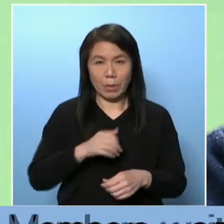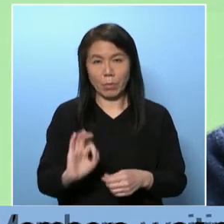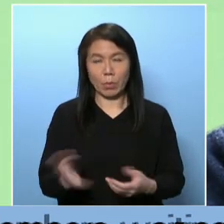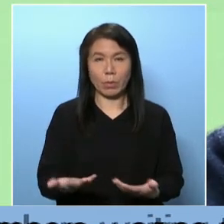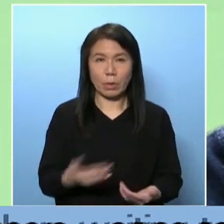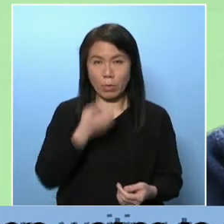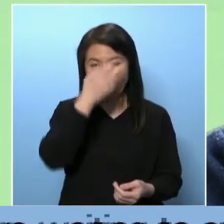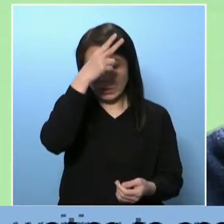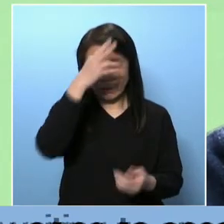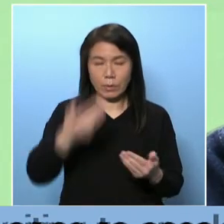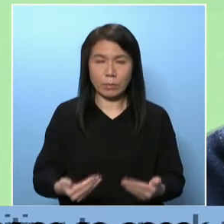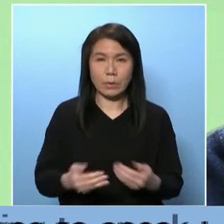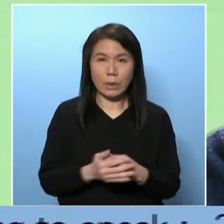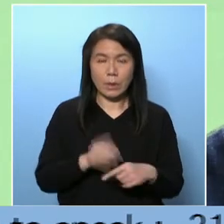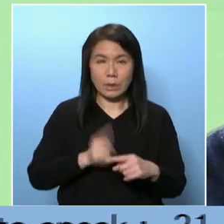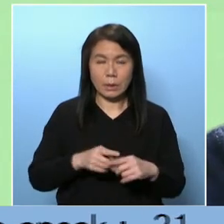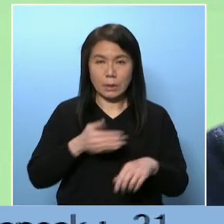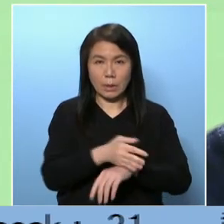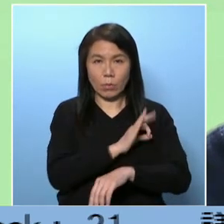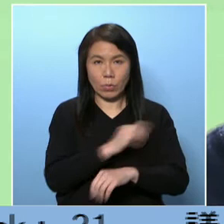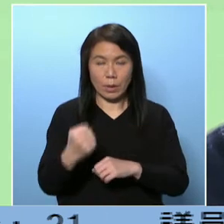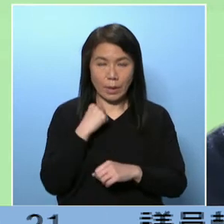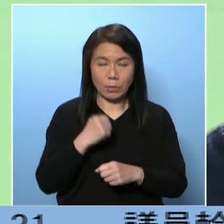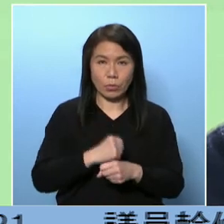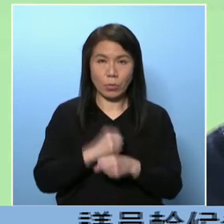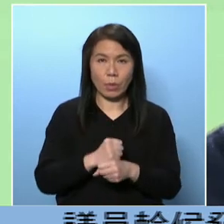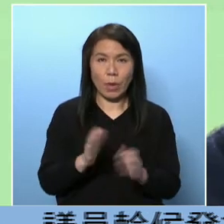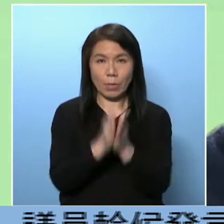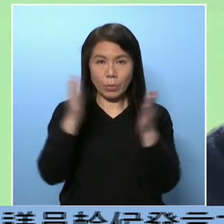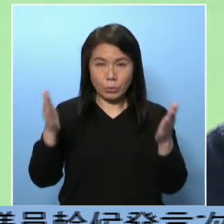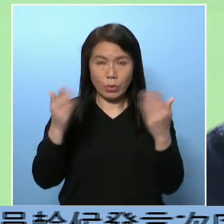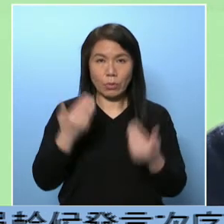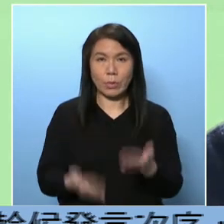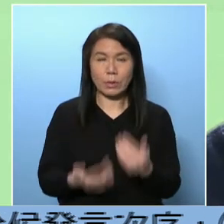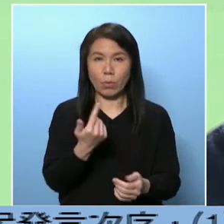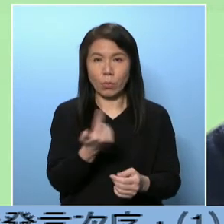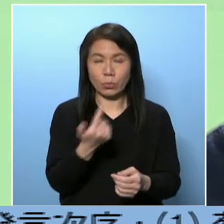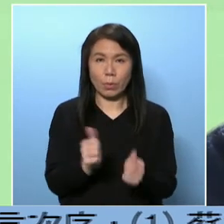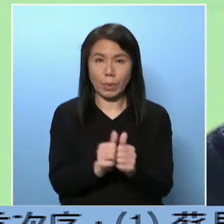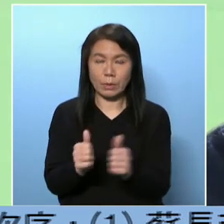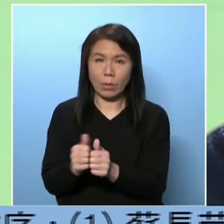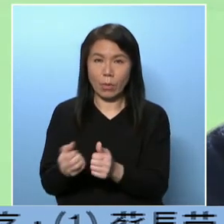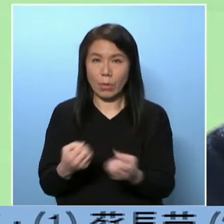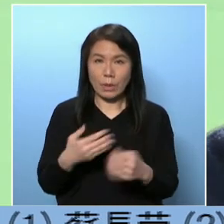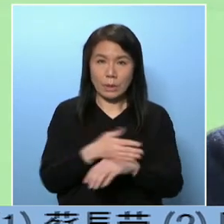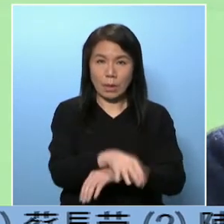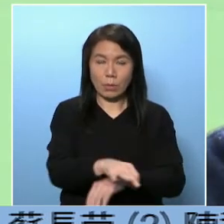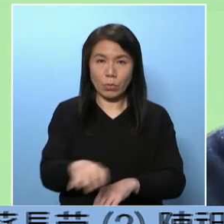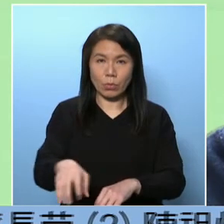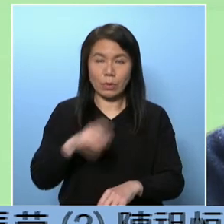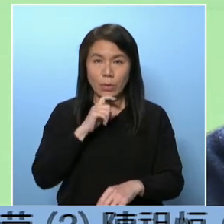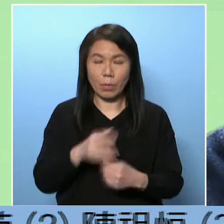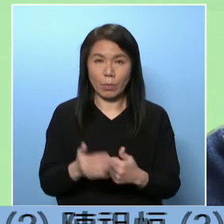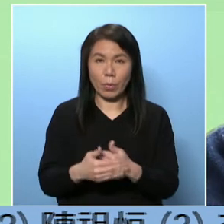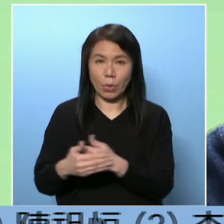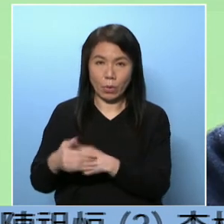coordinated manner, instead of just doing this in a haphazard manner. And as many friends have